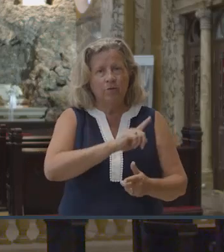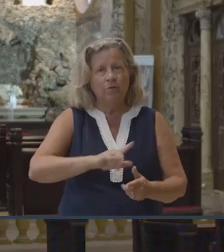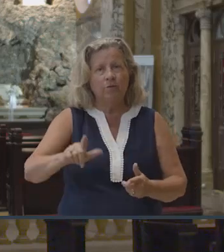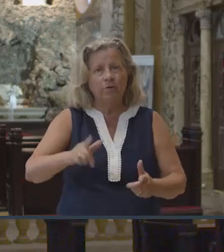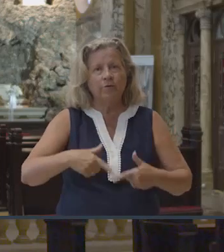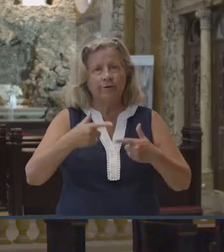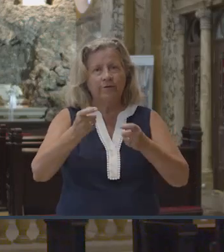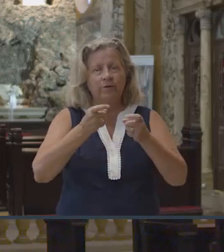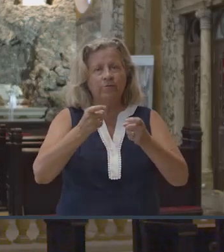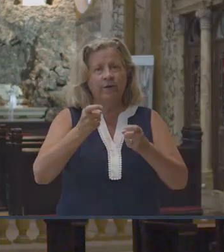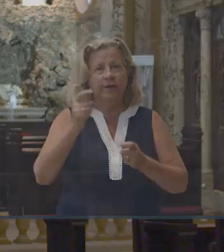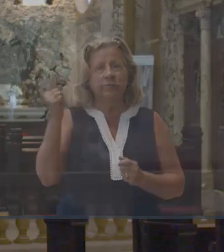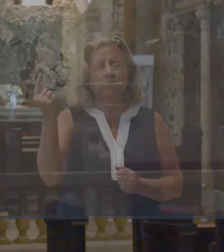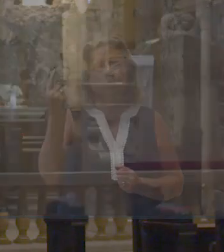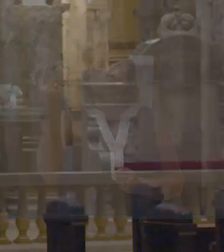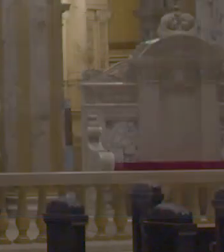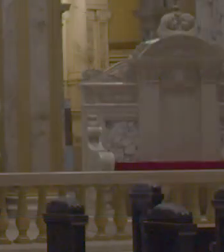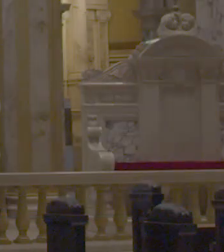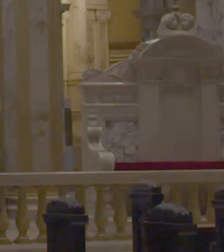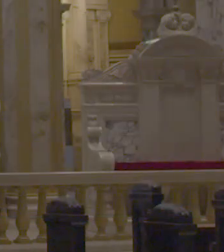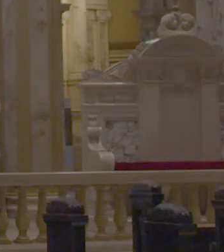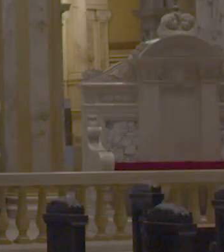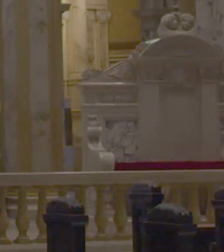ever. Amen.